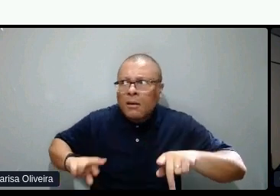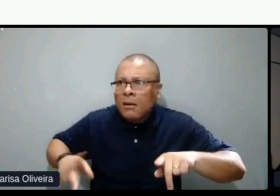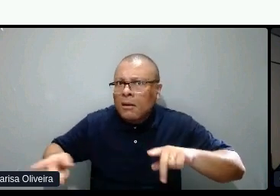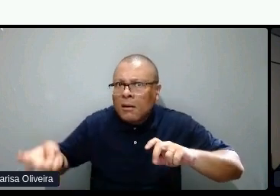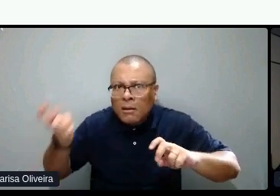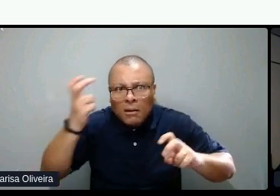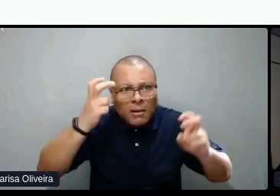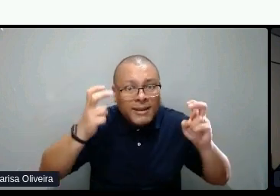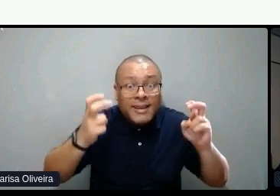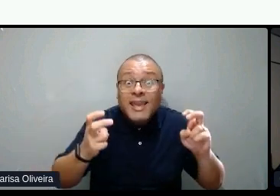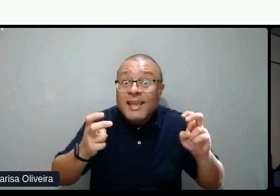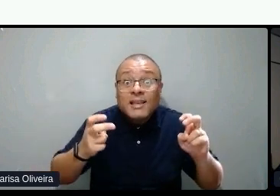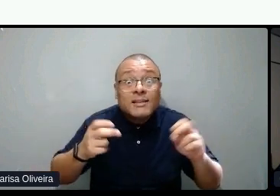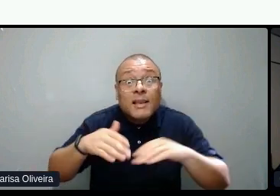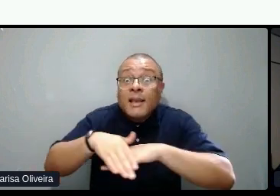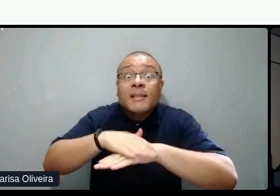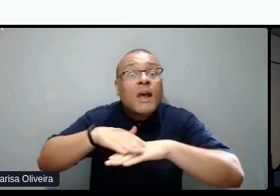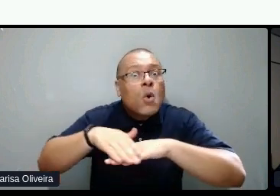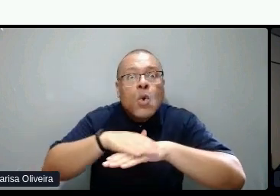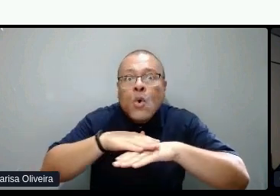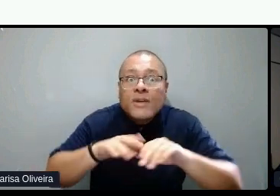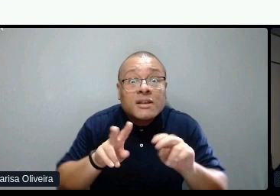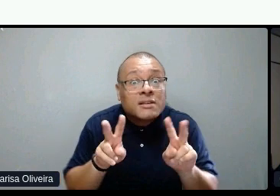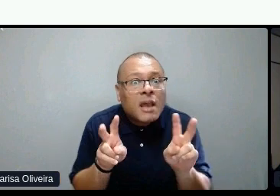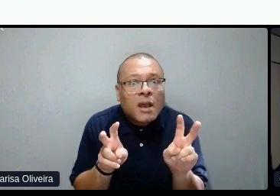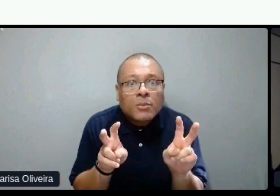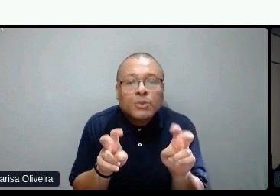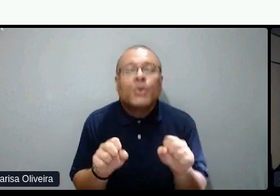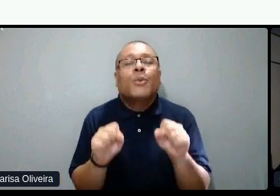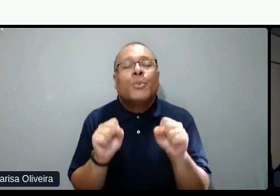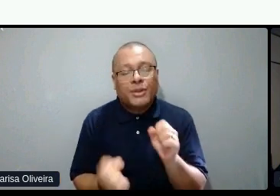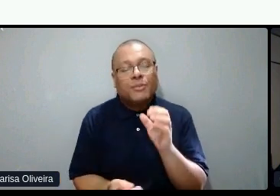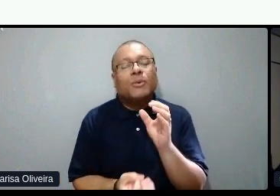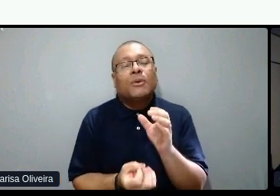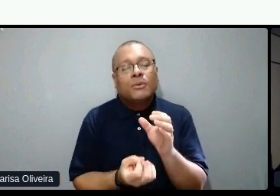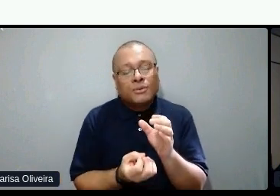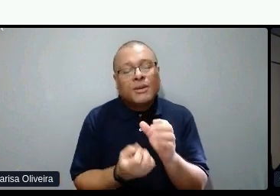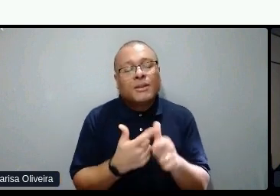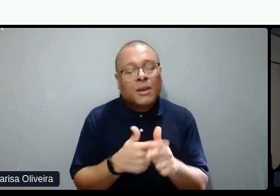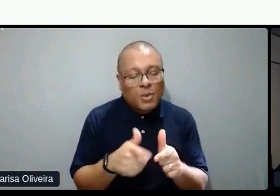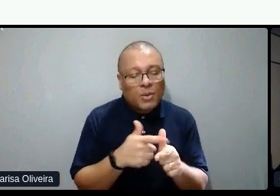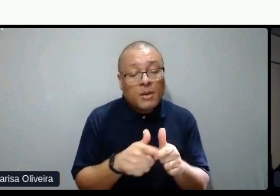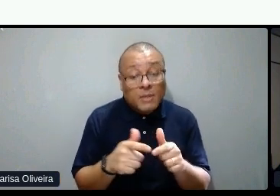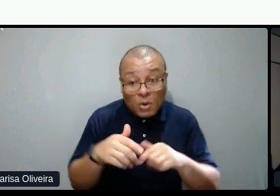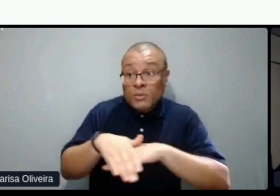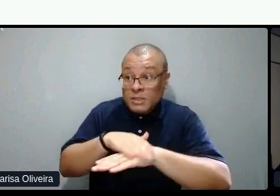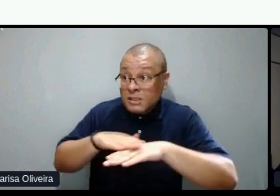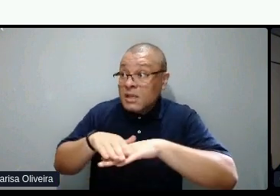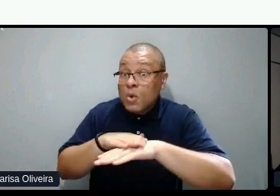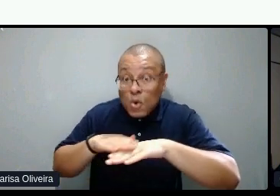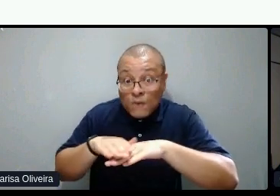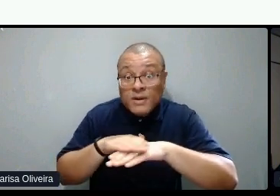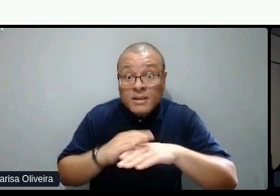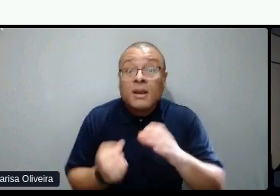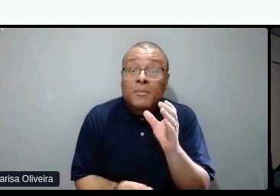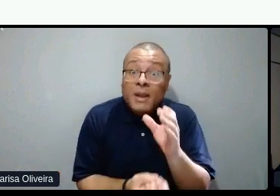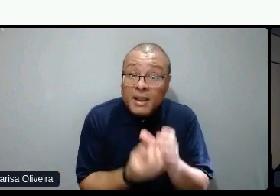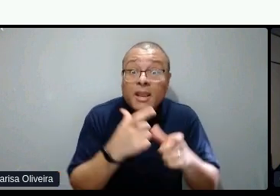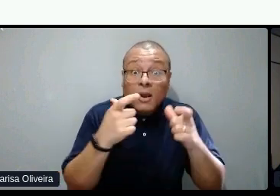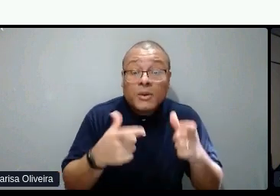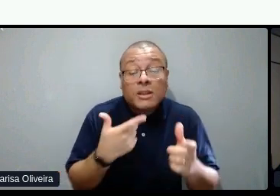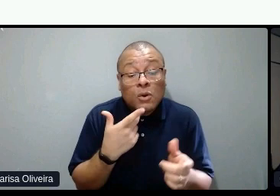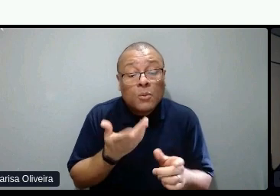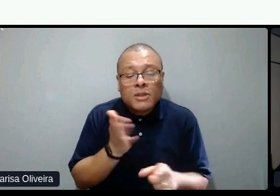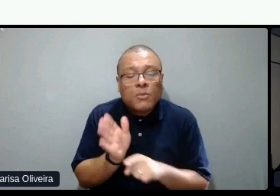don't talk about things like that, even, then we cannot create the safety. So one example is that for instance, I just got a